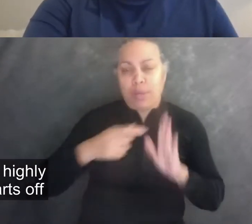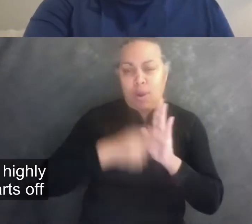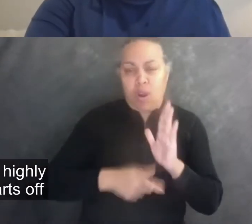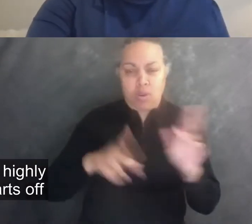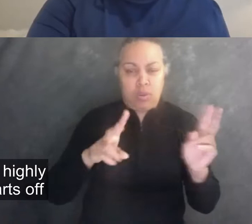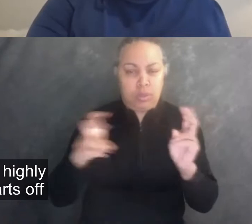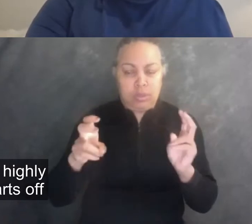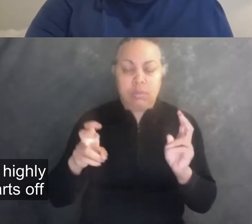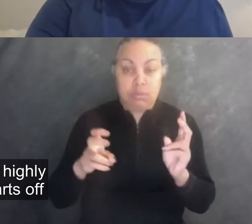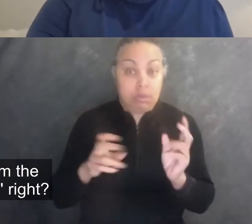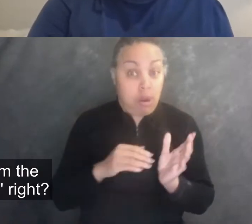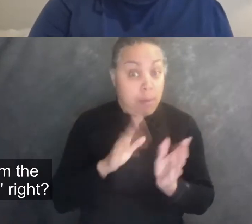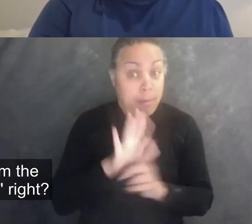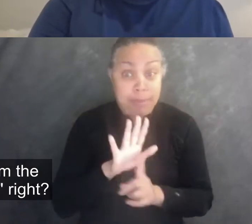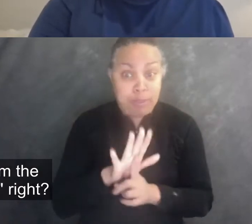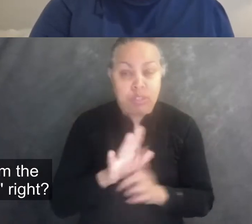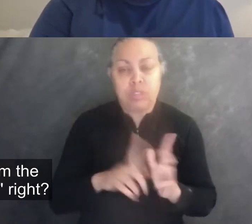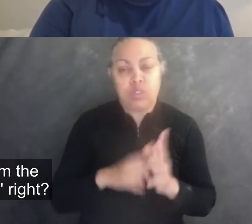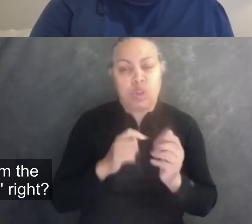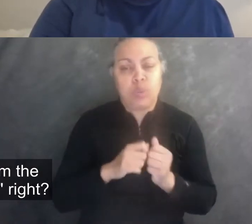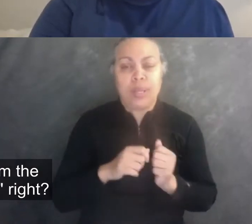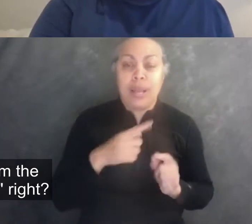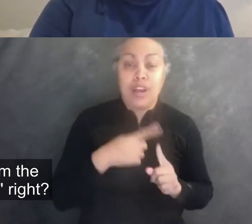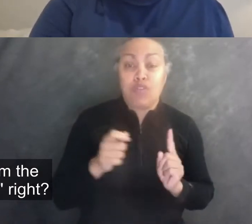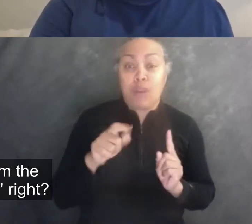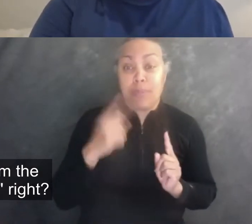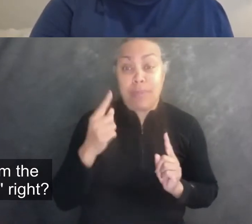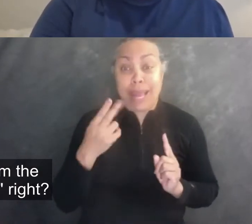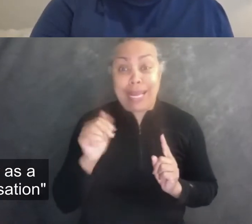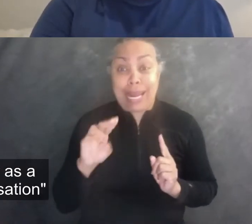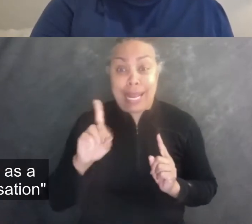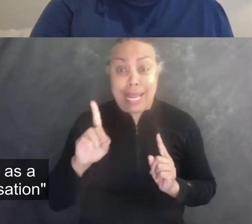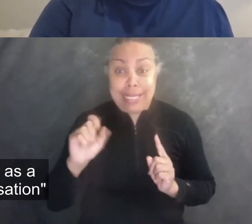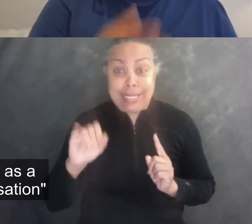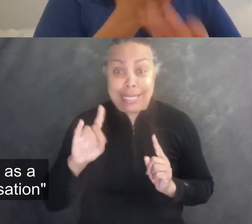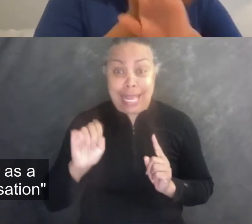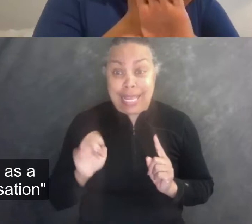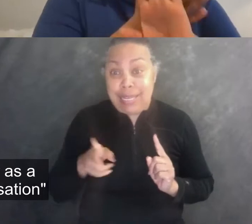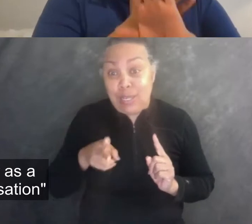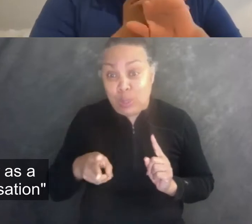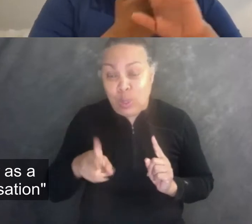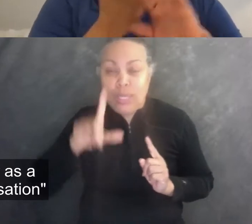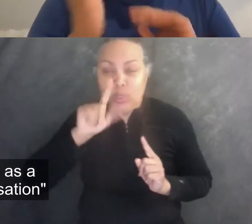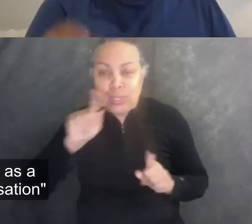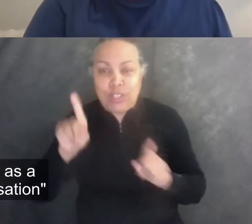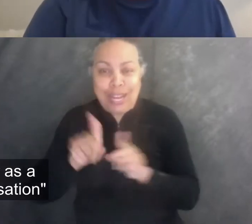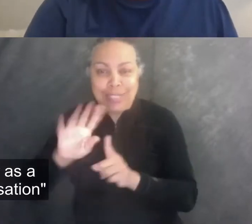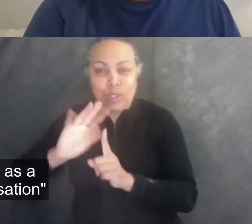highly cited articles starts off with a title, "From the Black hand side," right? Colon, "Twitter as a cultural